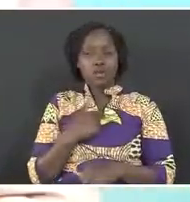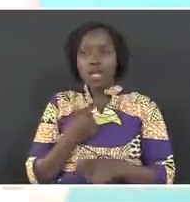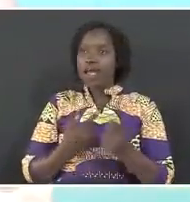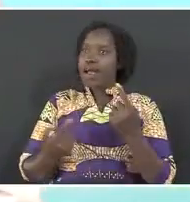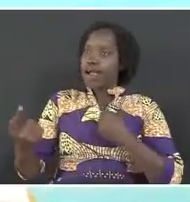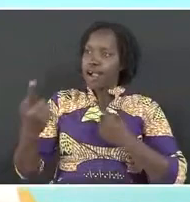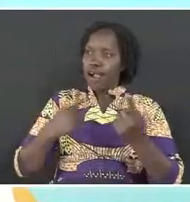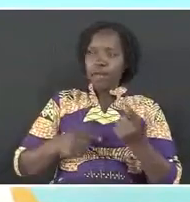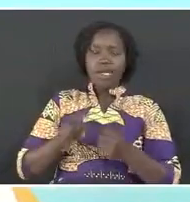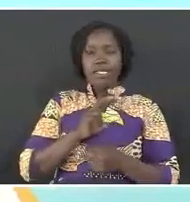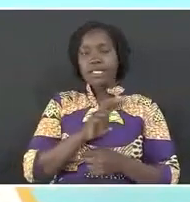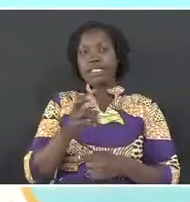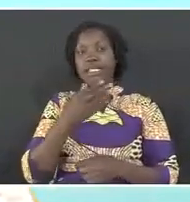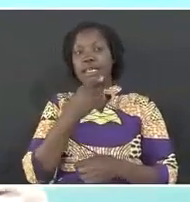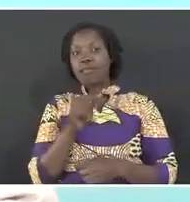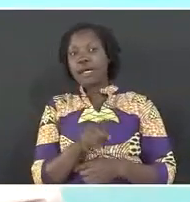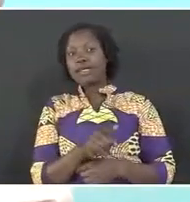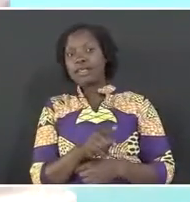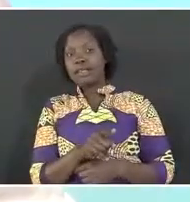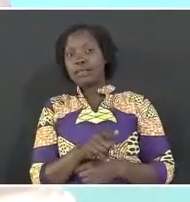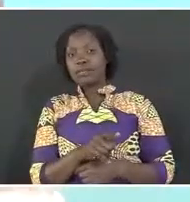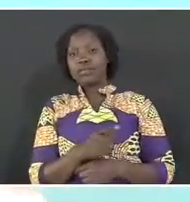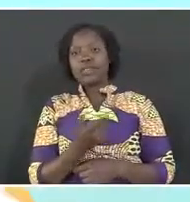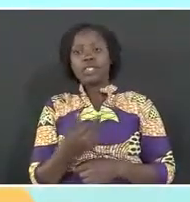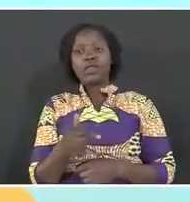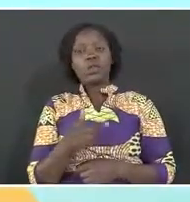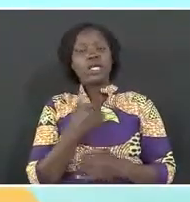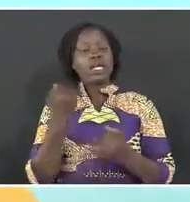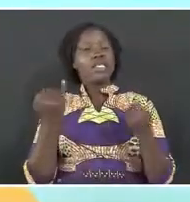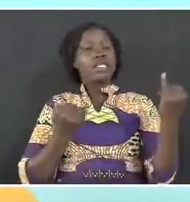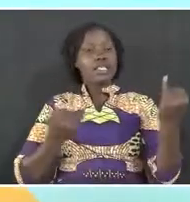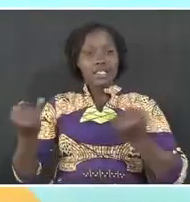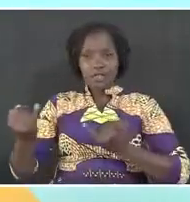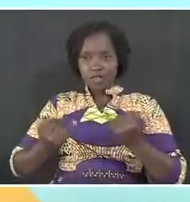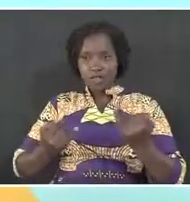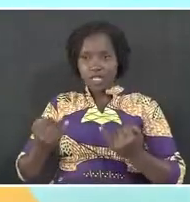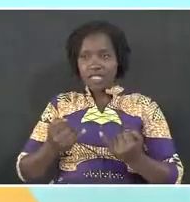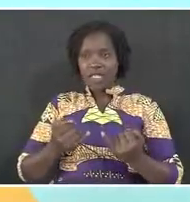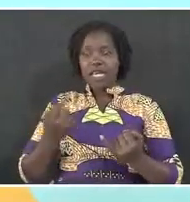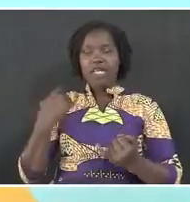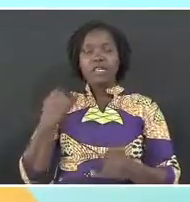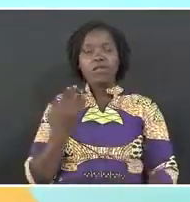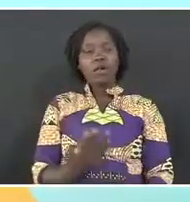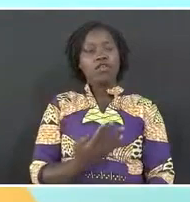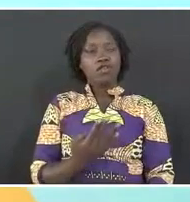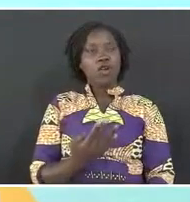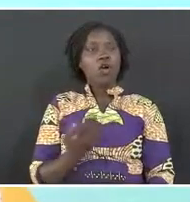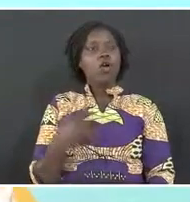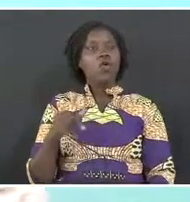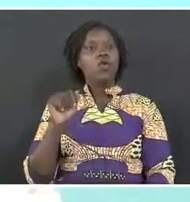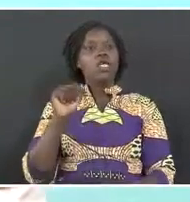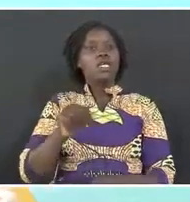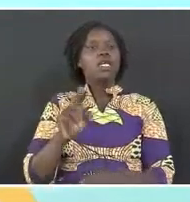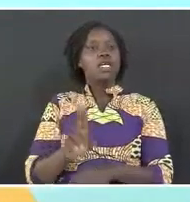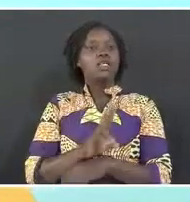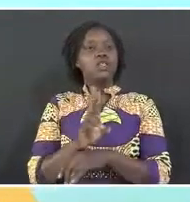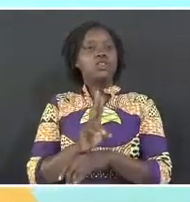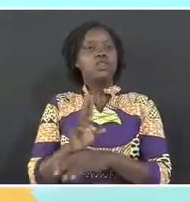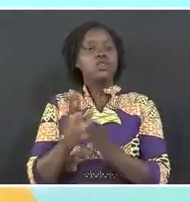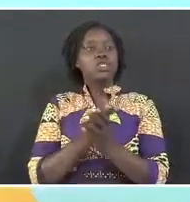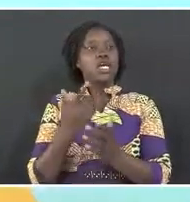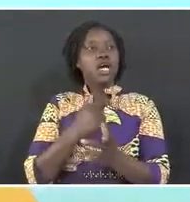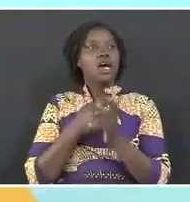Come and see a man we can invite. Number four, we can use our